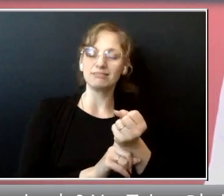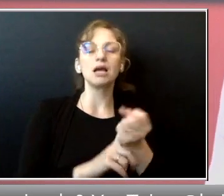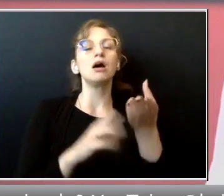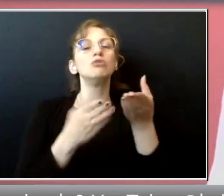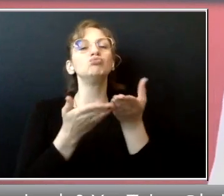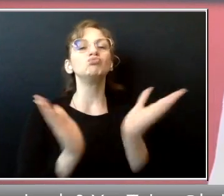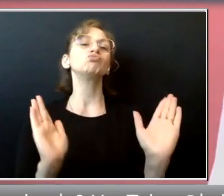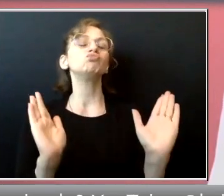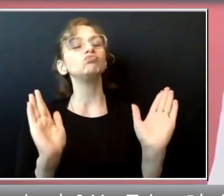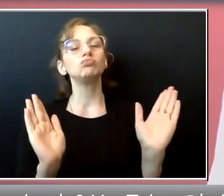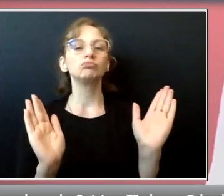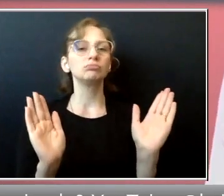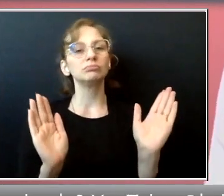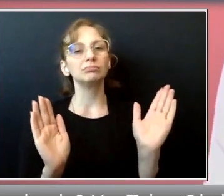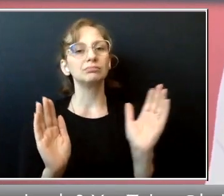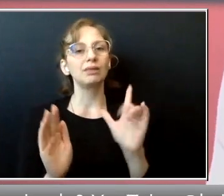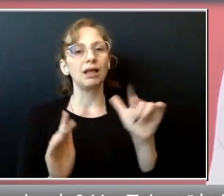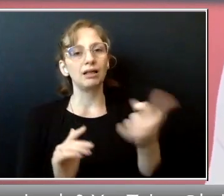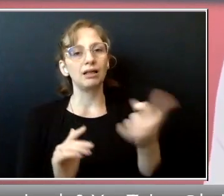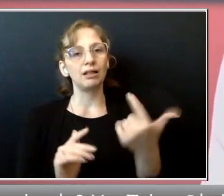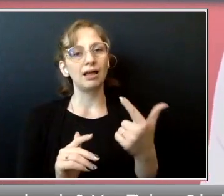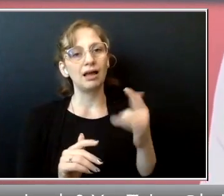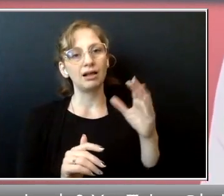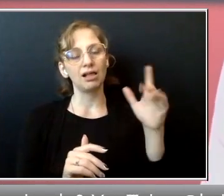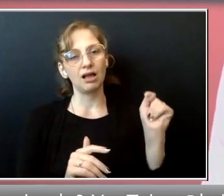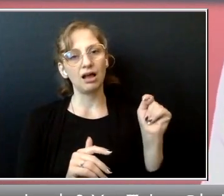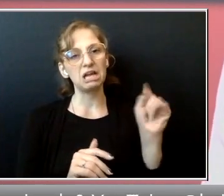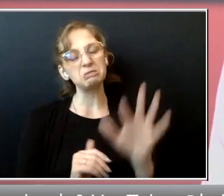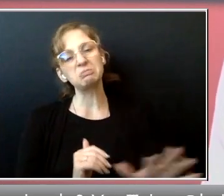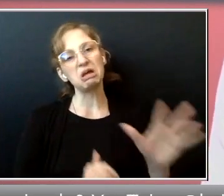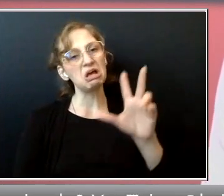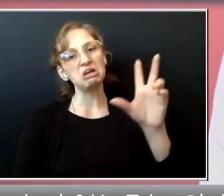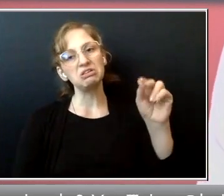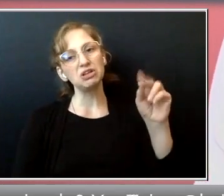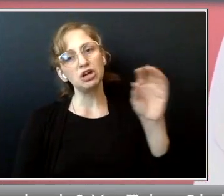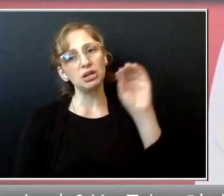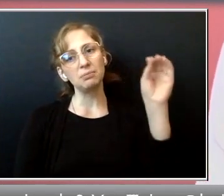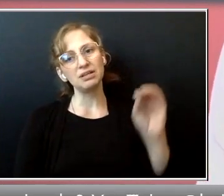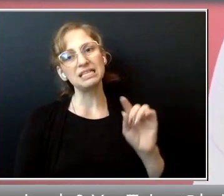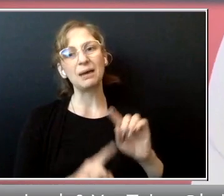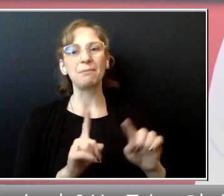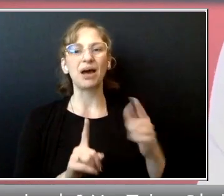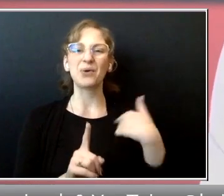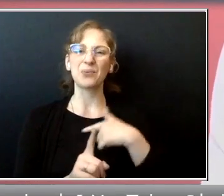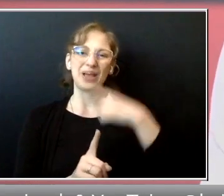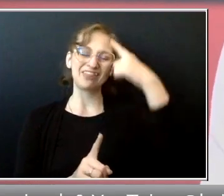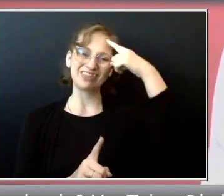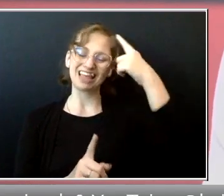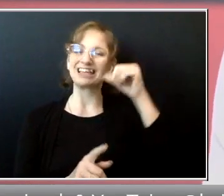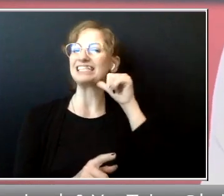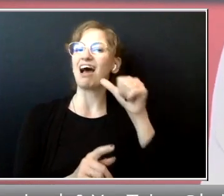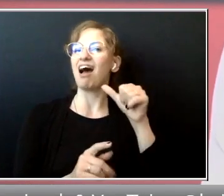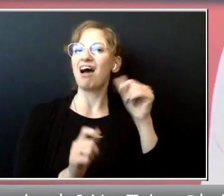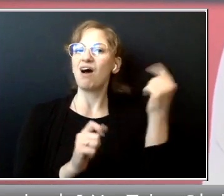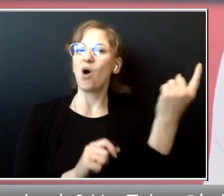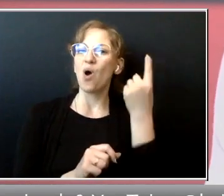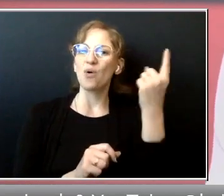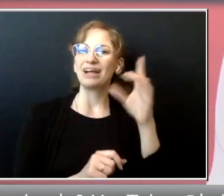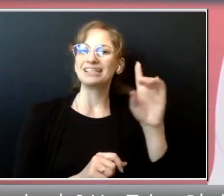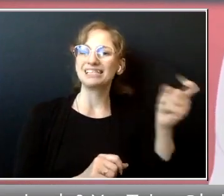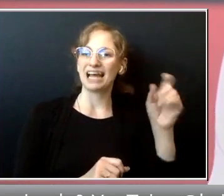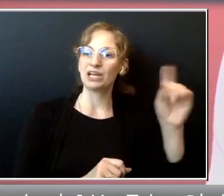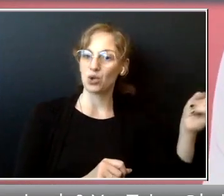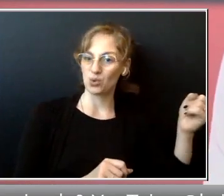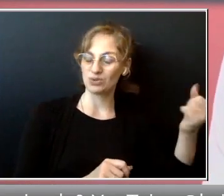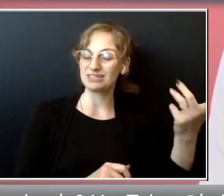somewhere between 15 and 30%, but we think it's underdiagnosed. So you can get clots in men for